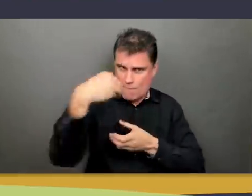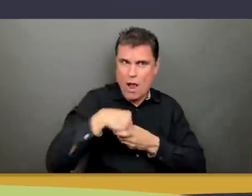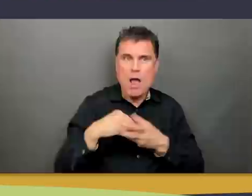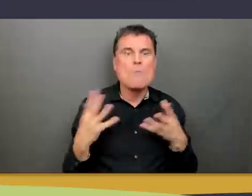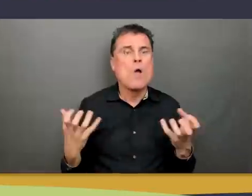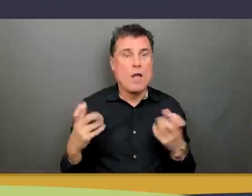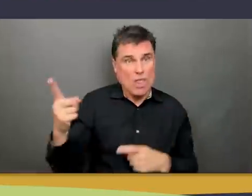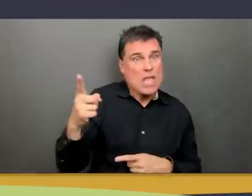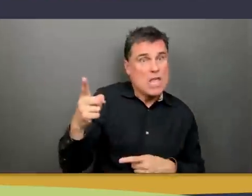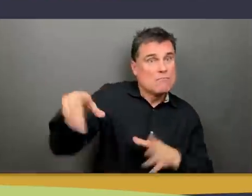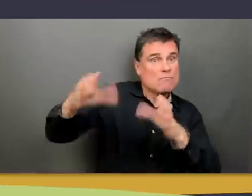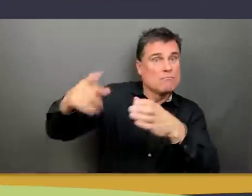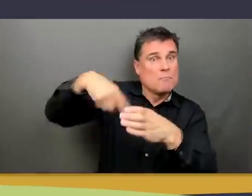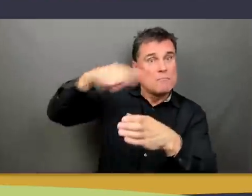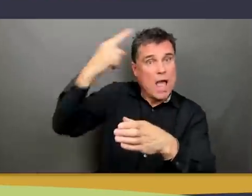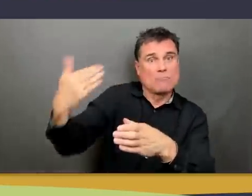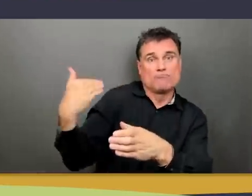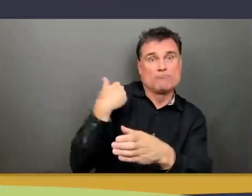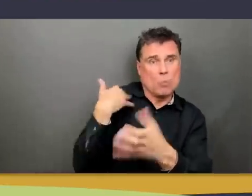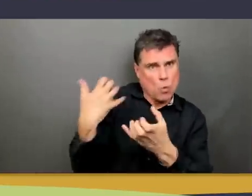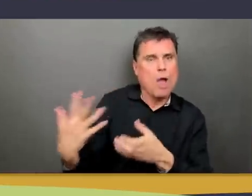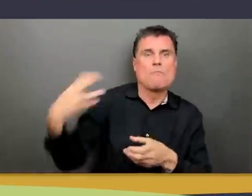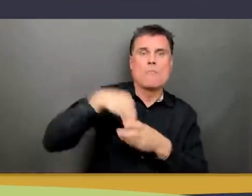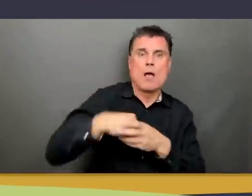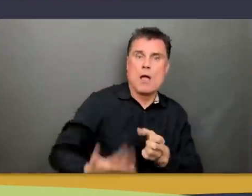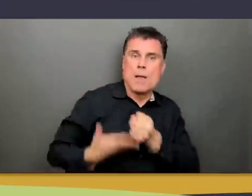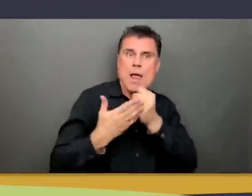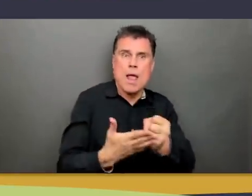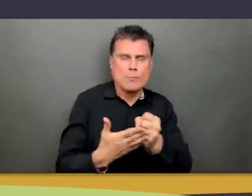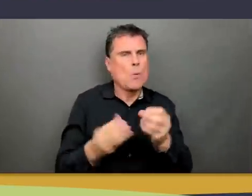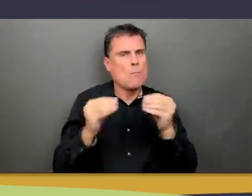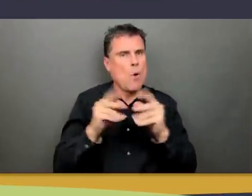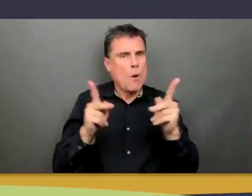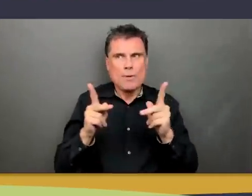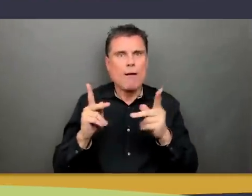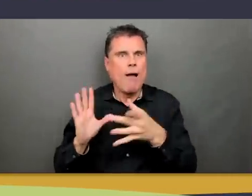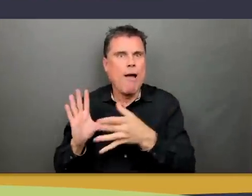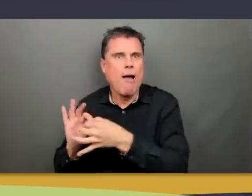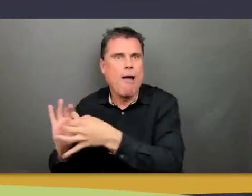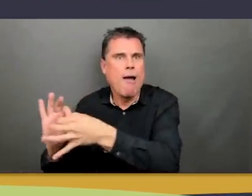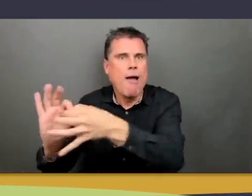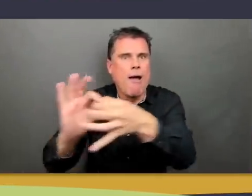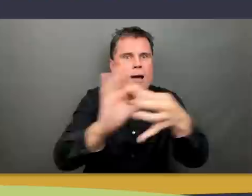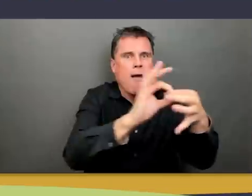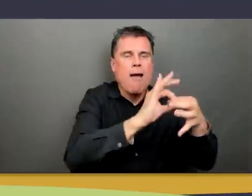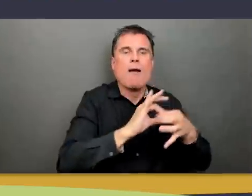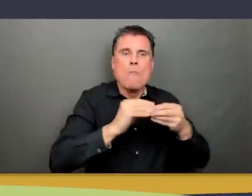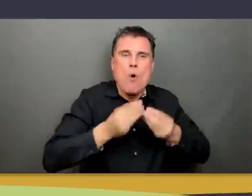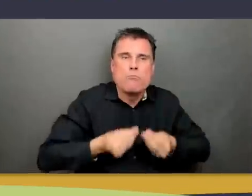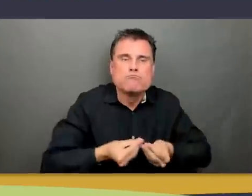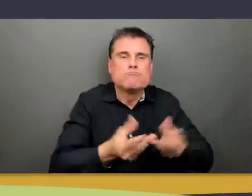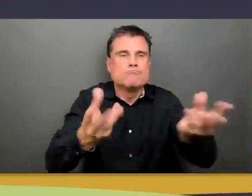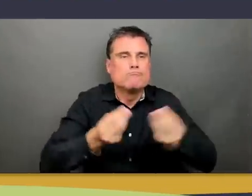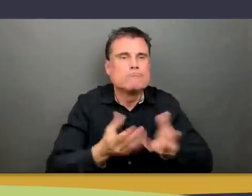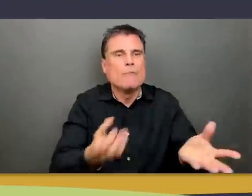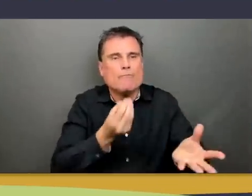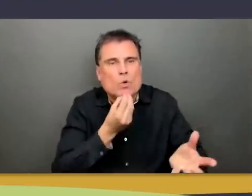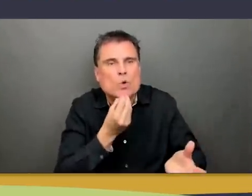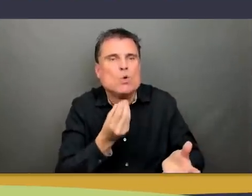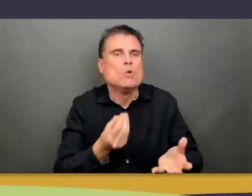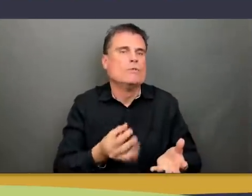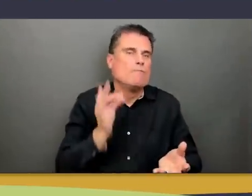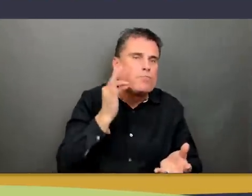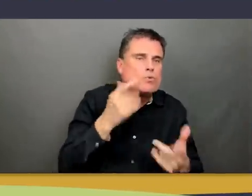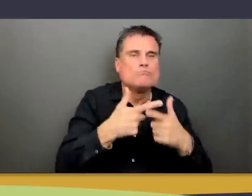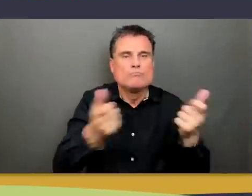now, you know, we've been able to provide food to families that were in lockdown. We've been able to continue to